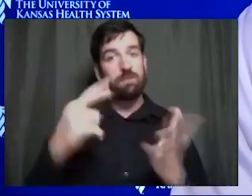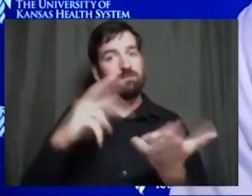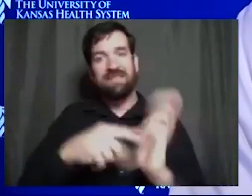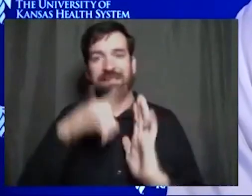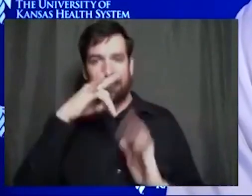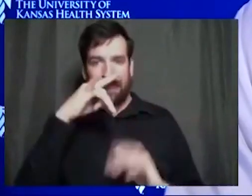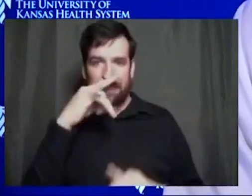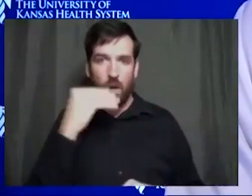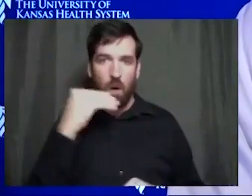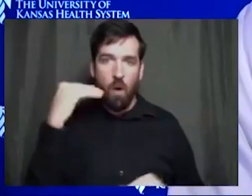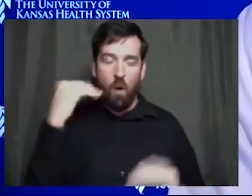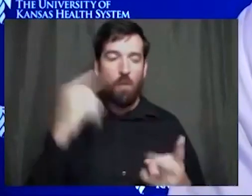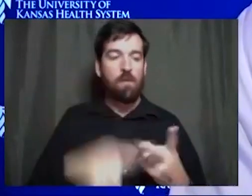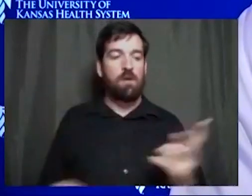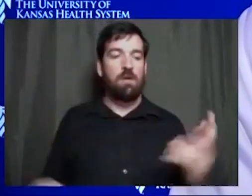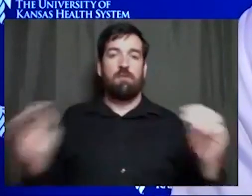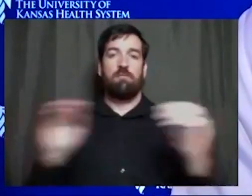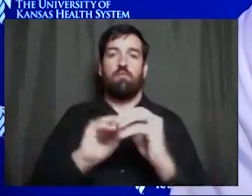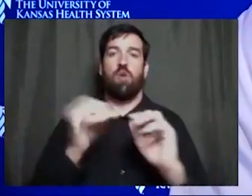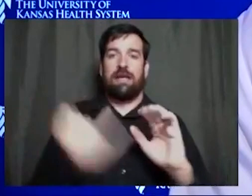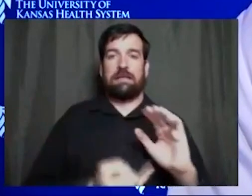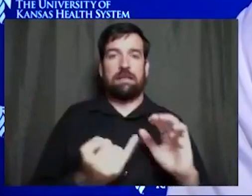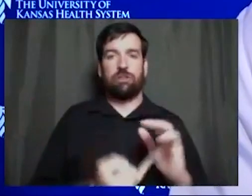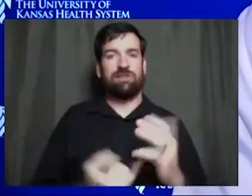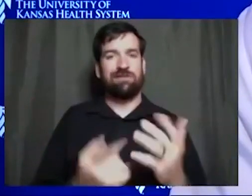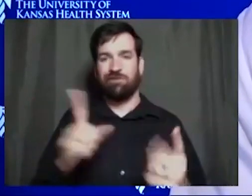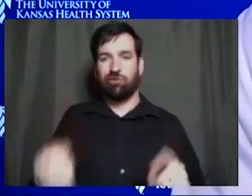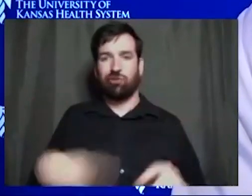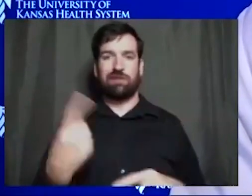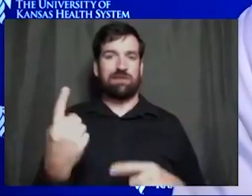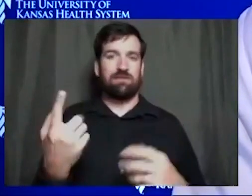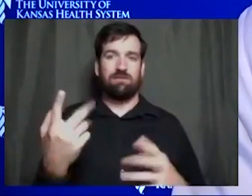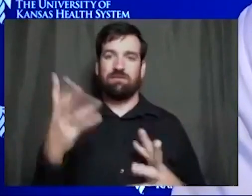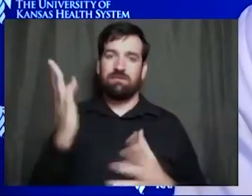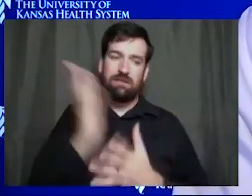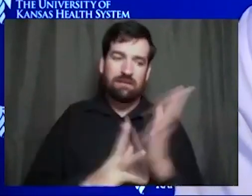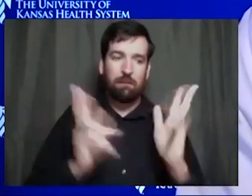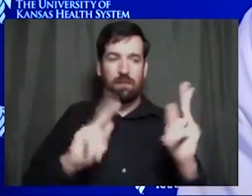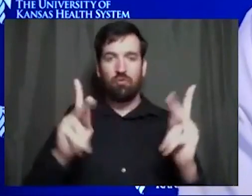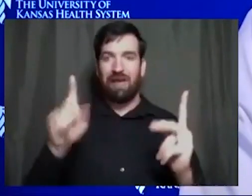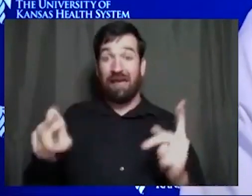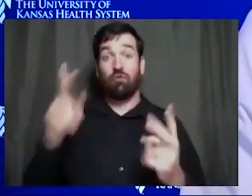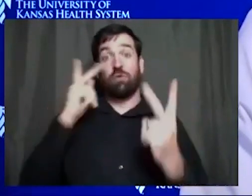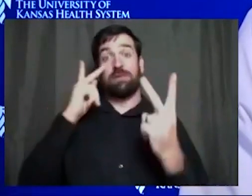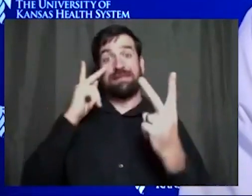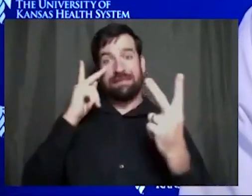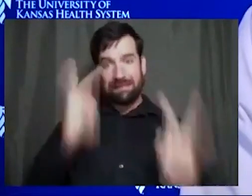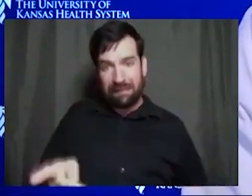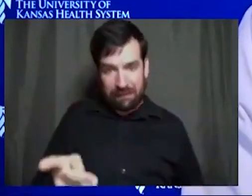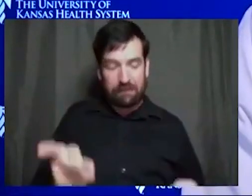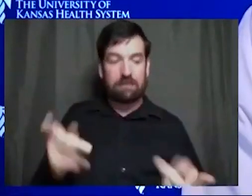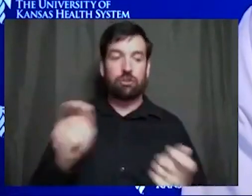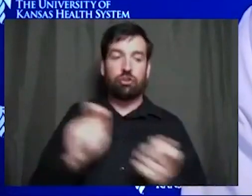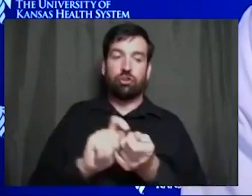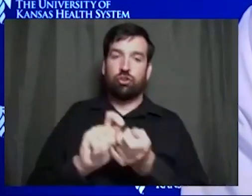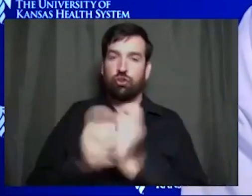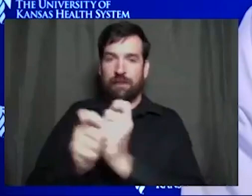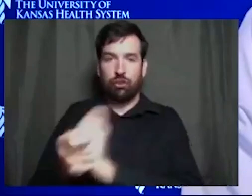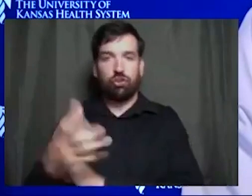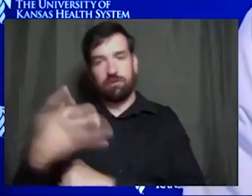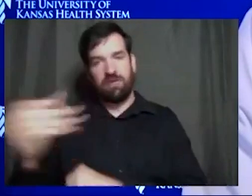increases isolation. So I think it's just a matter of some people really have to see the changes and the results for